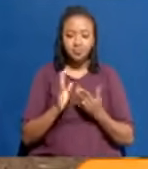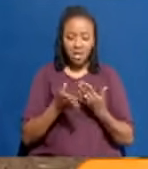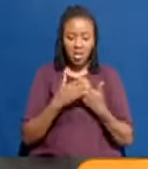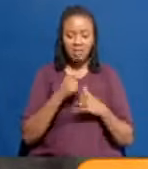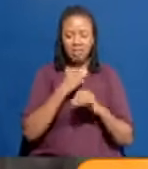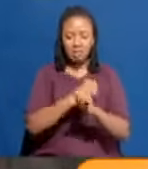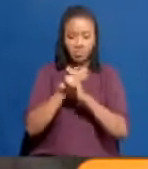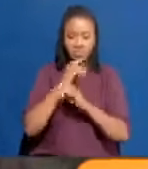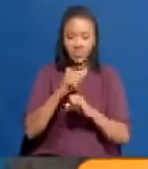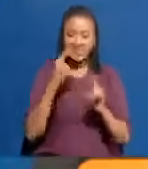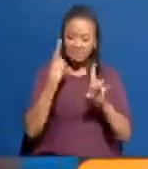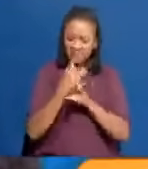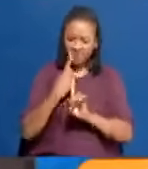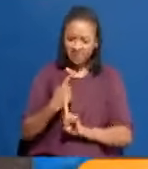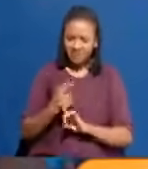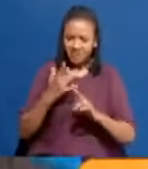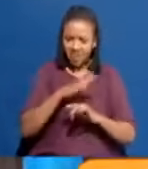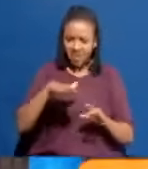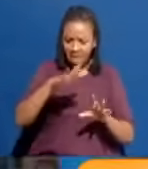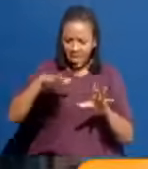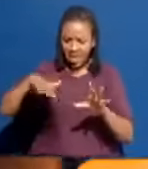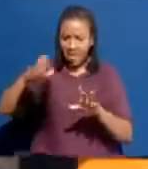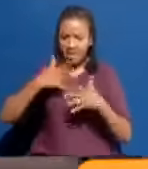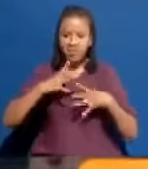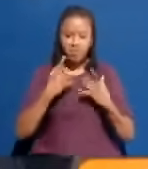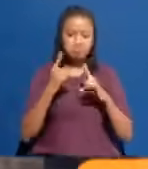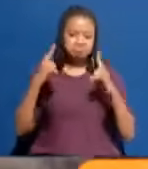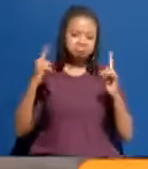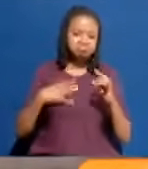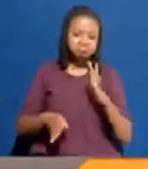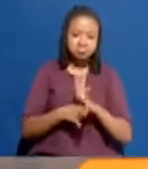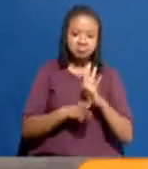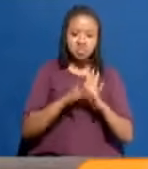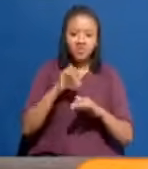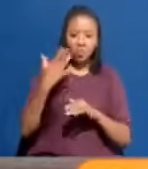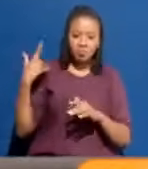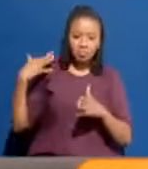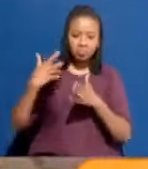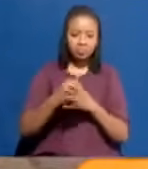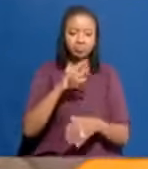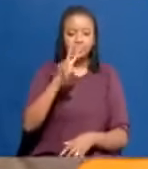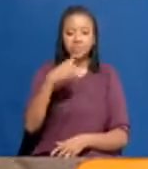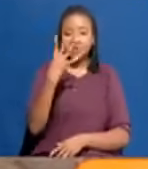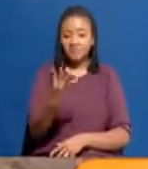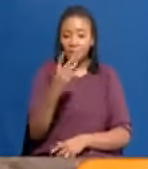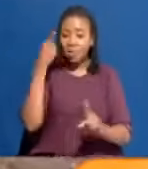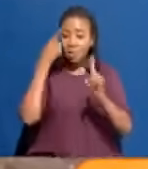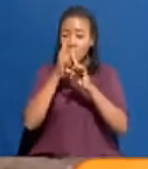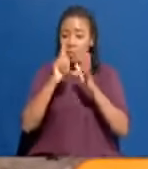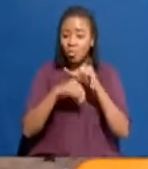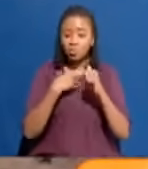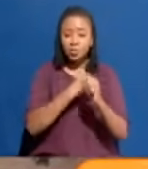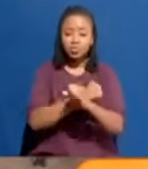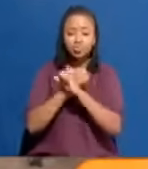Successive governments have been conducting evictions from the Mau complex since 2004 in order to preserve the largest drainage